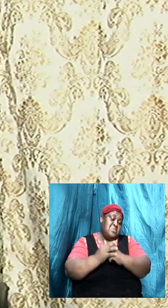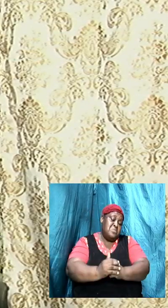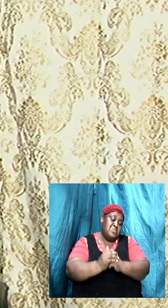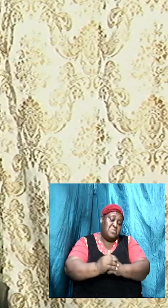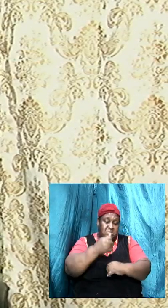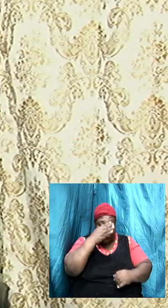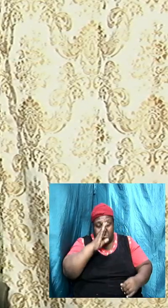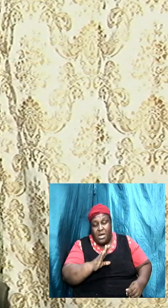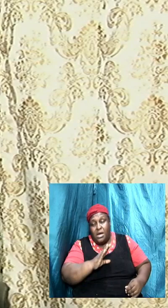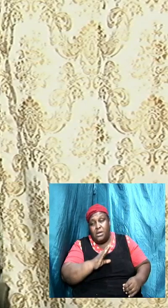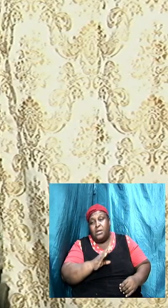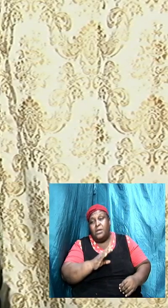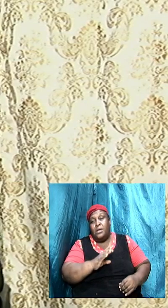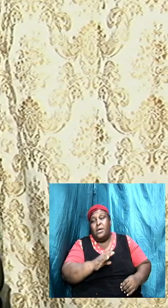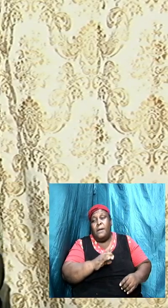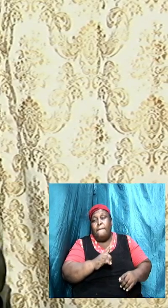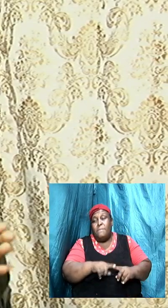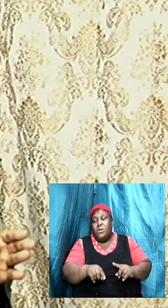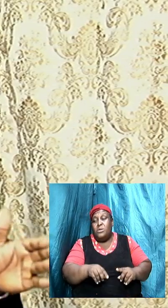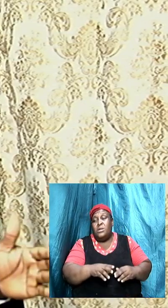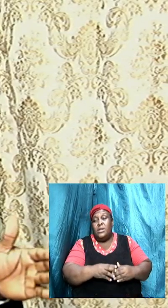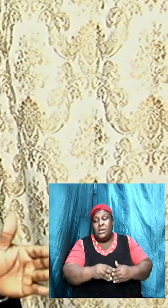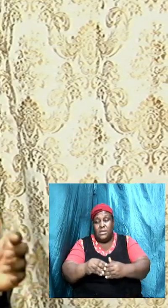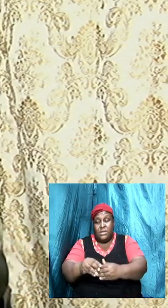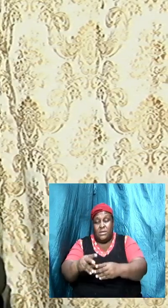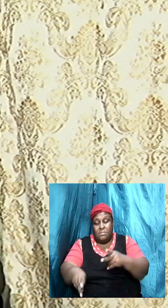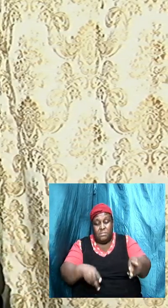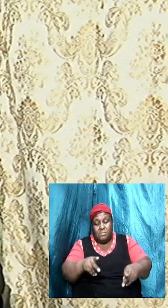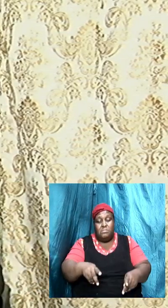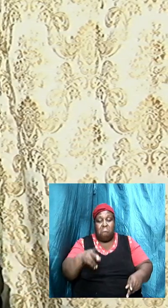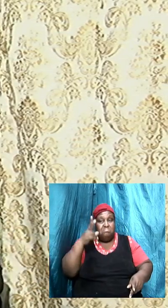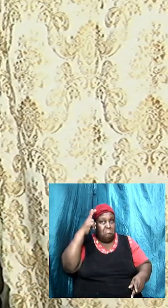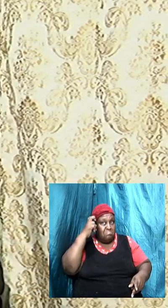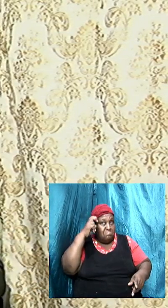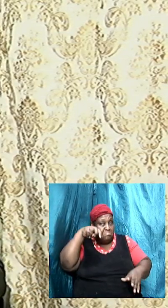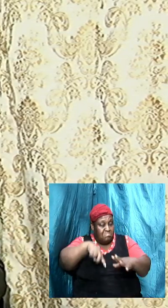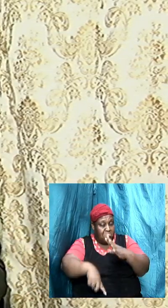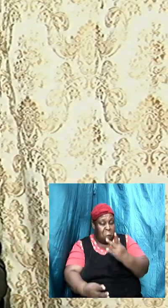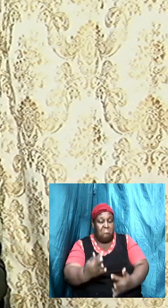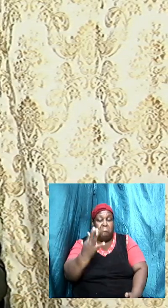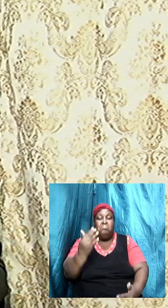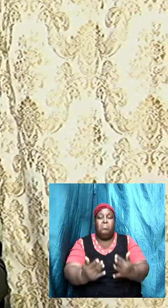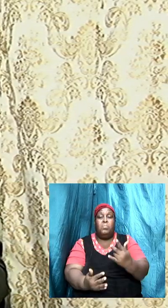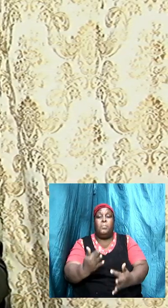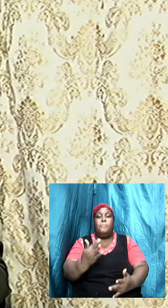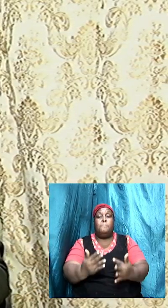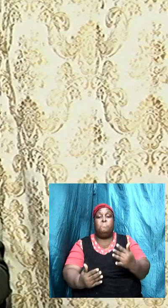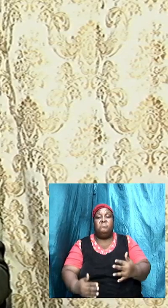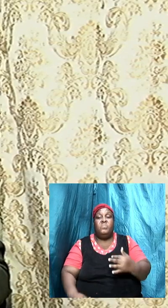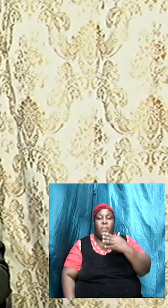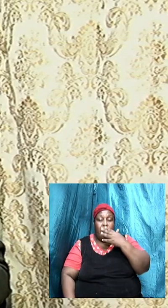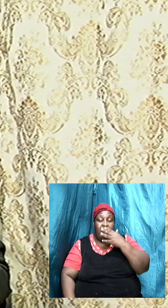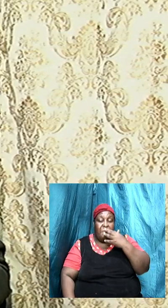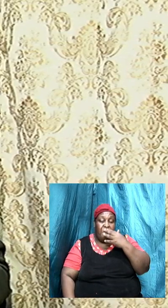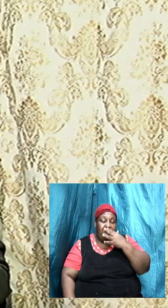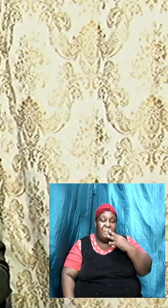God, but they are leading folks to a devil's hell. I want us to understand that the